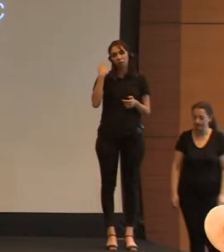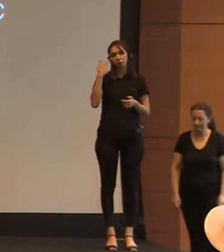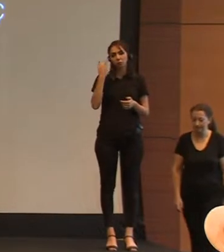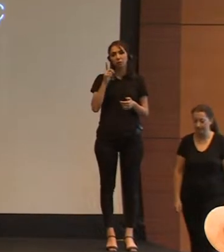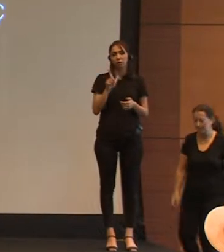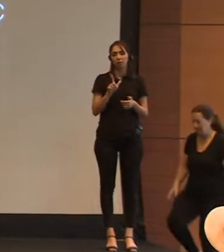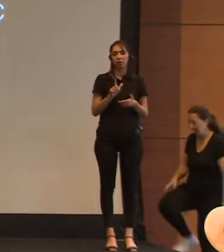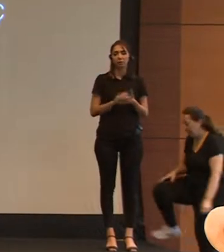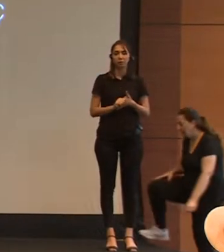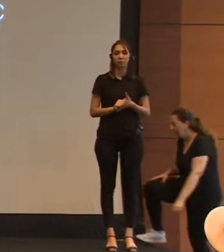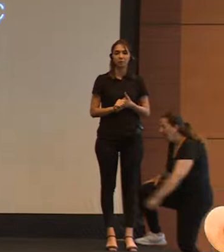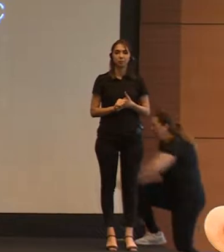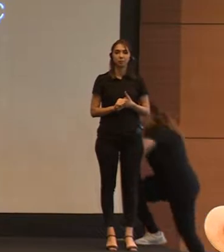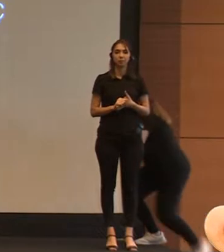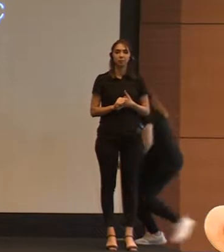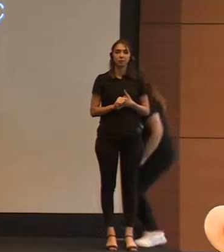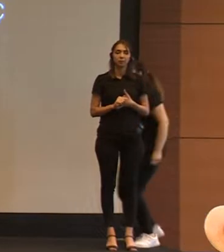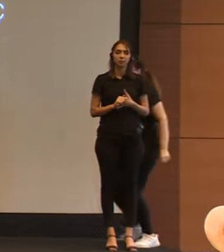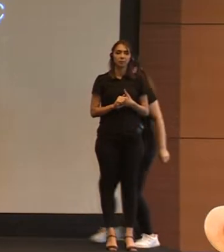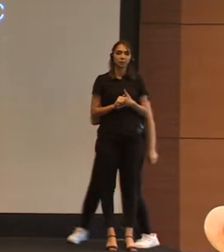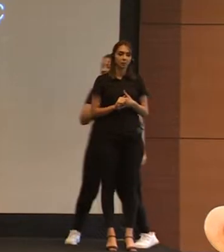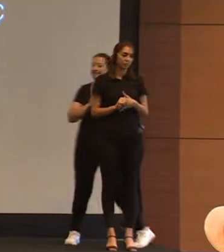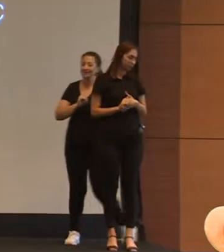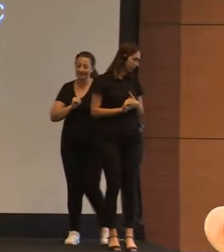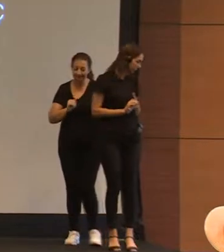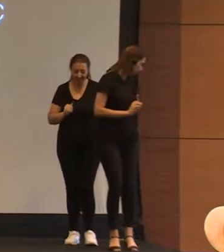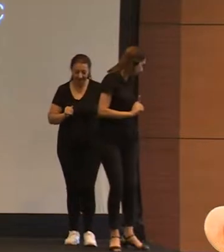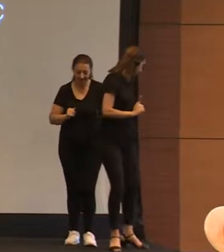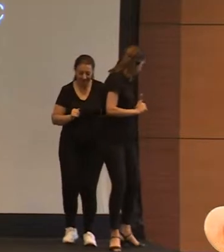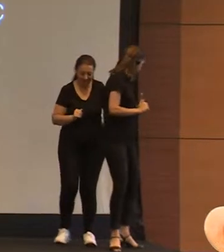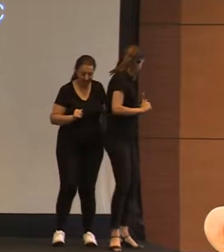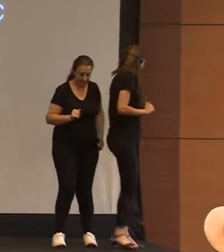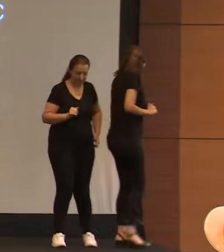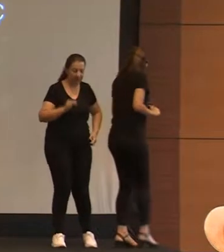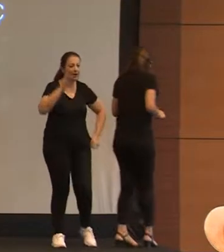and curiosity this is something totally different